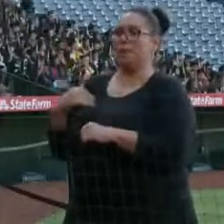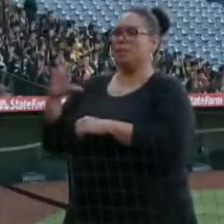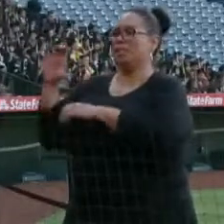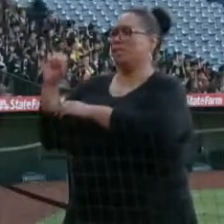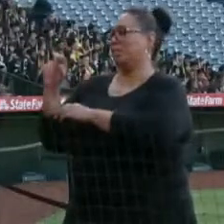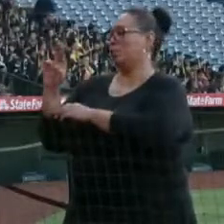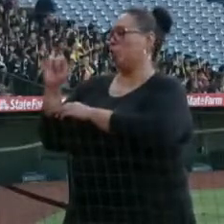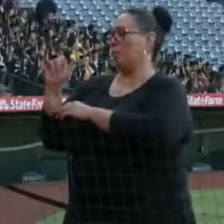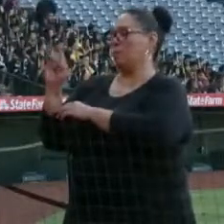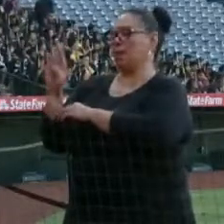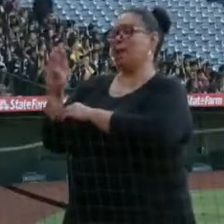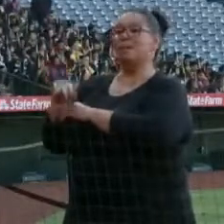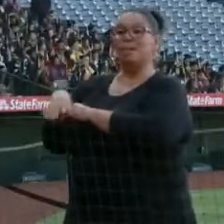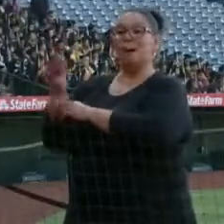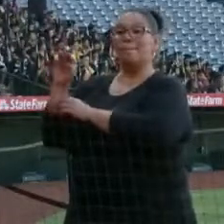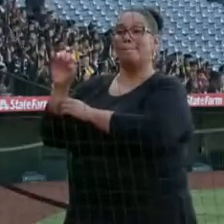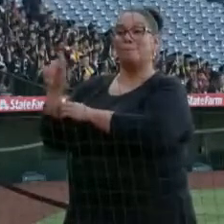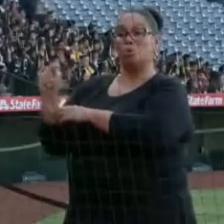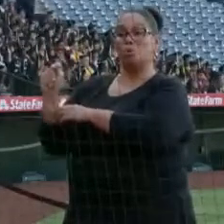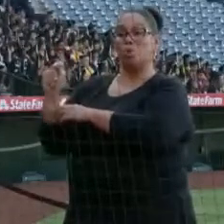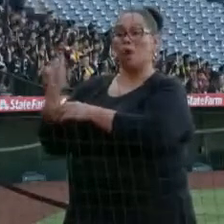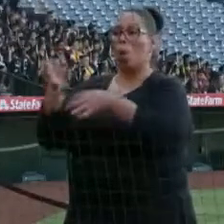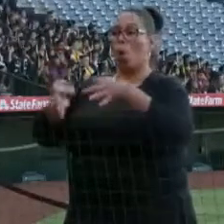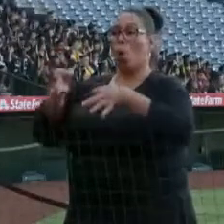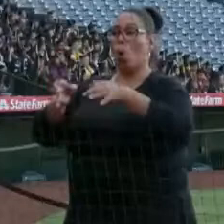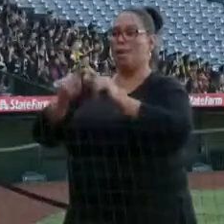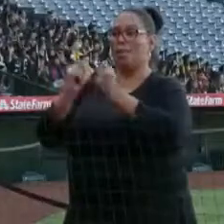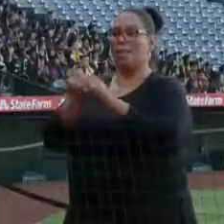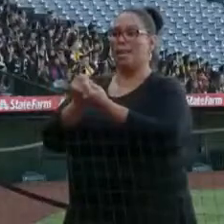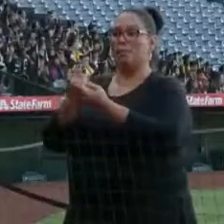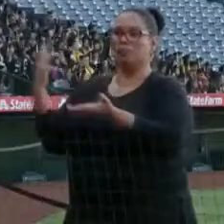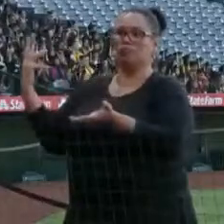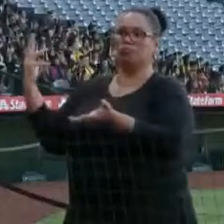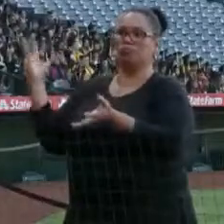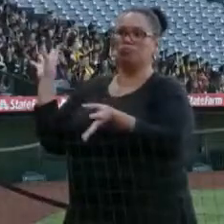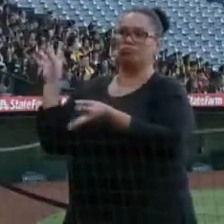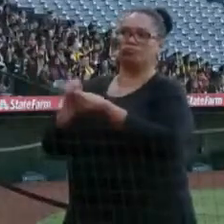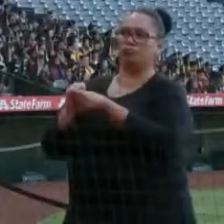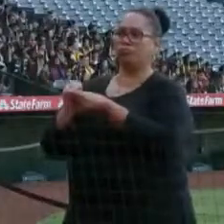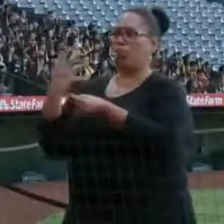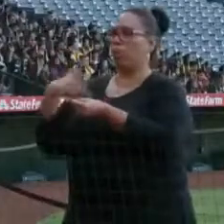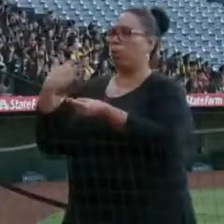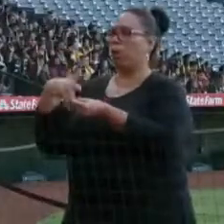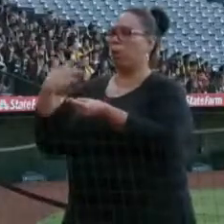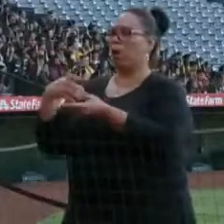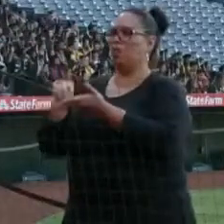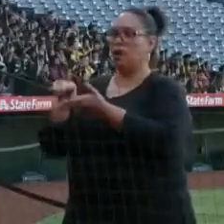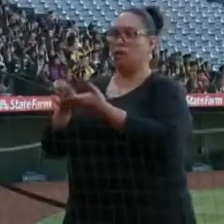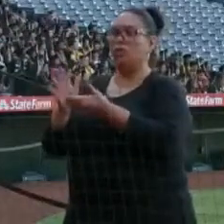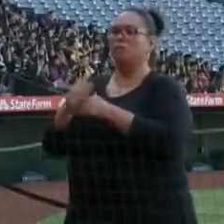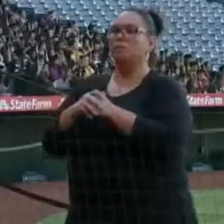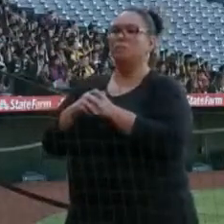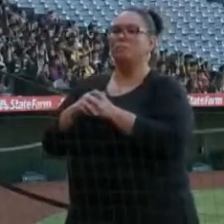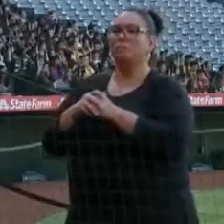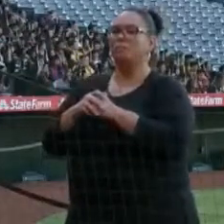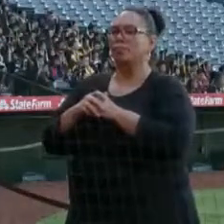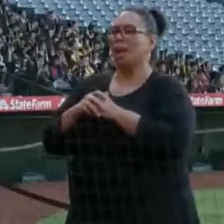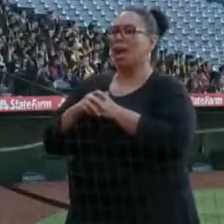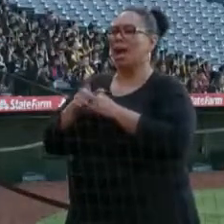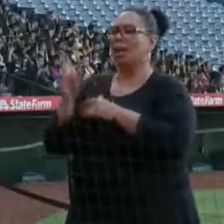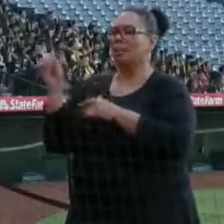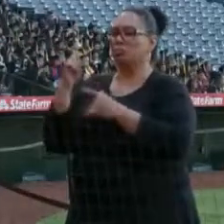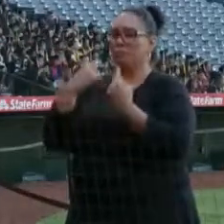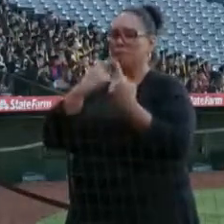CSULB Moot Court team, where she has compiled an impressive list of records, not the least of which was being